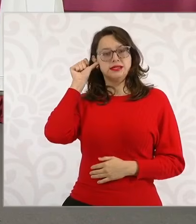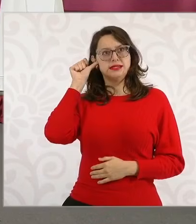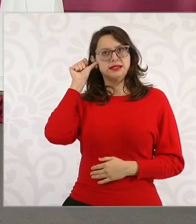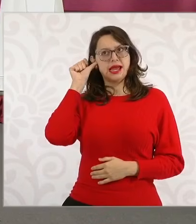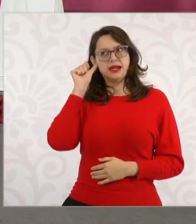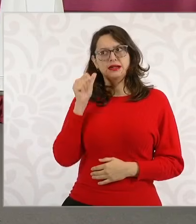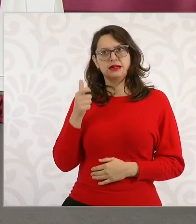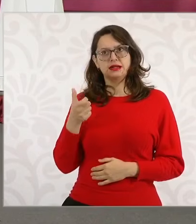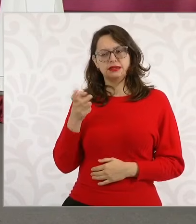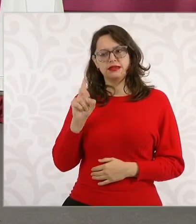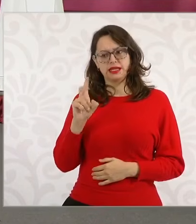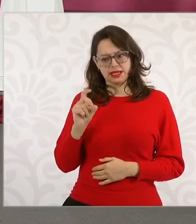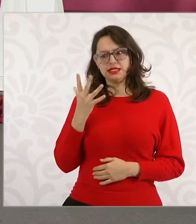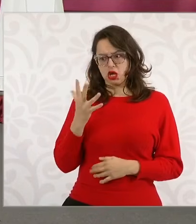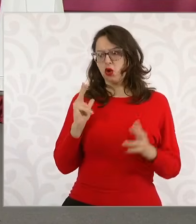35 homicidios.